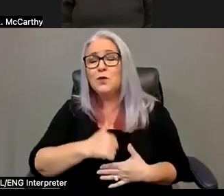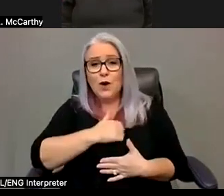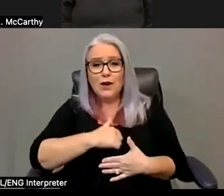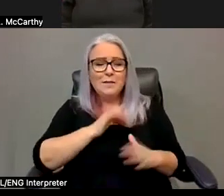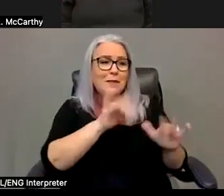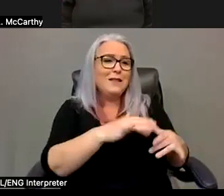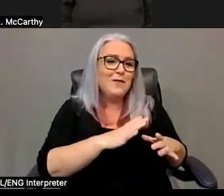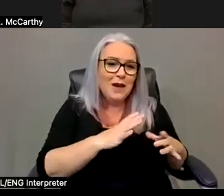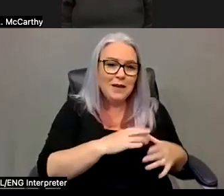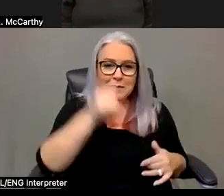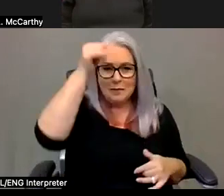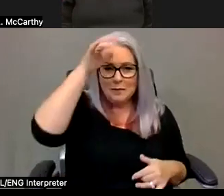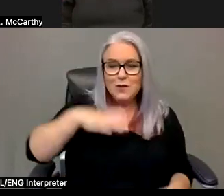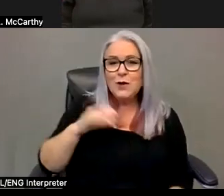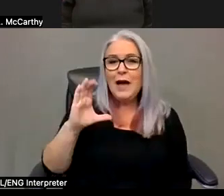okay. No problem.